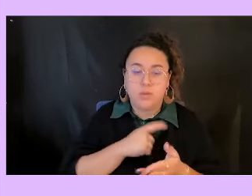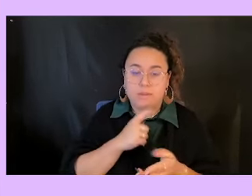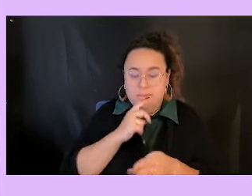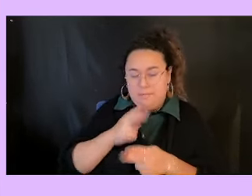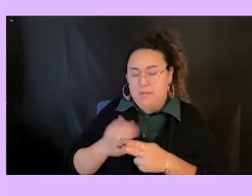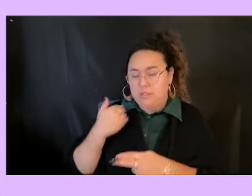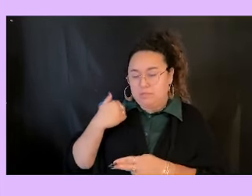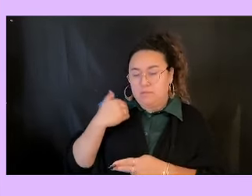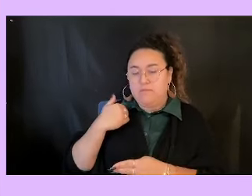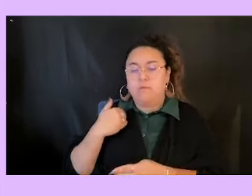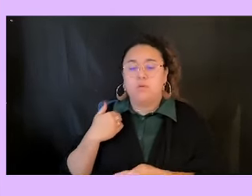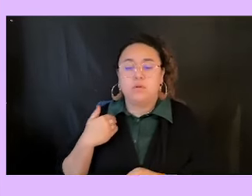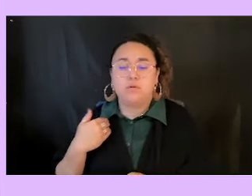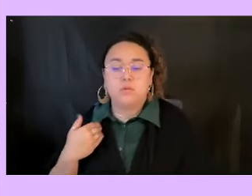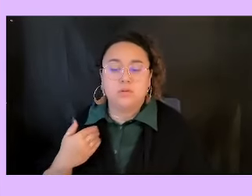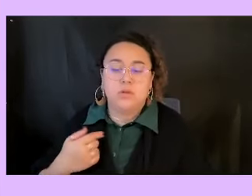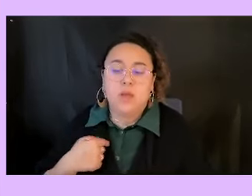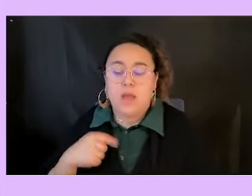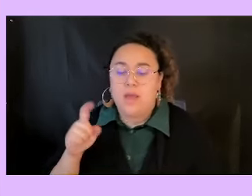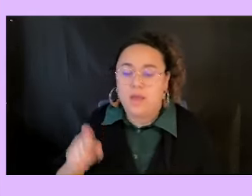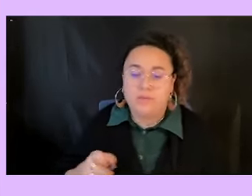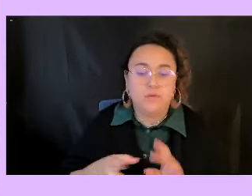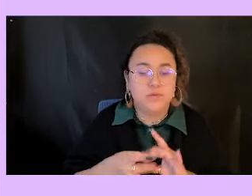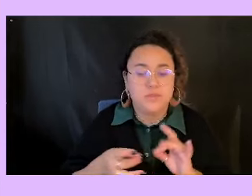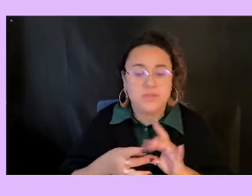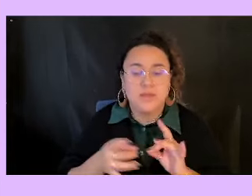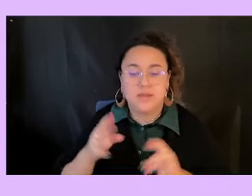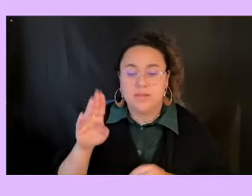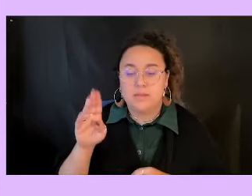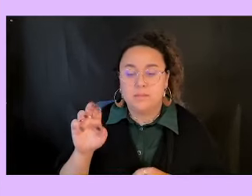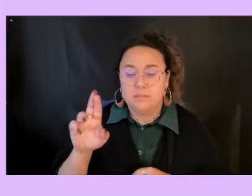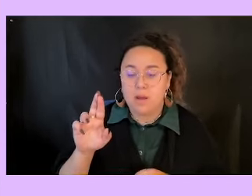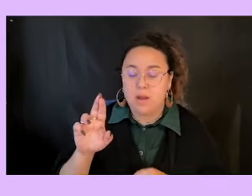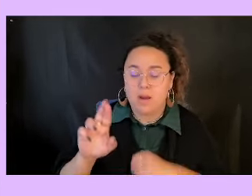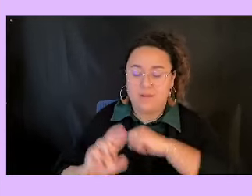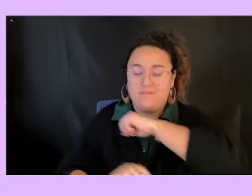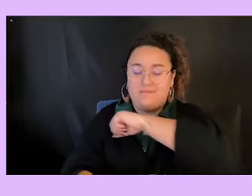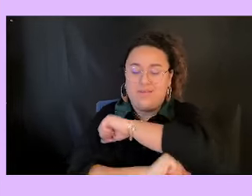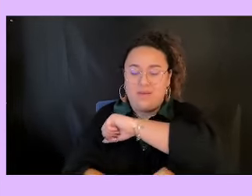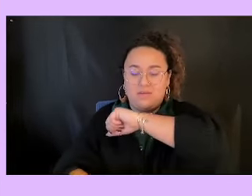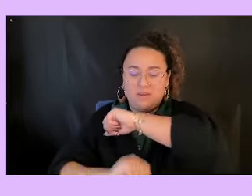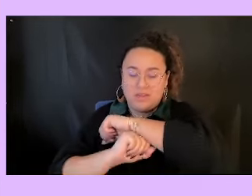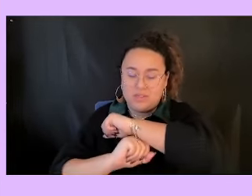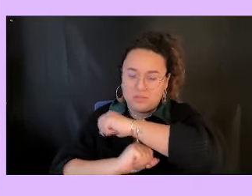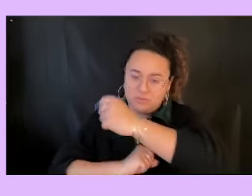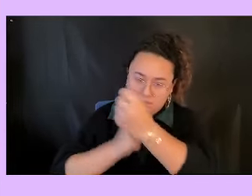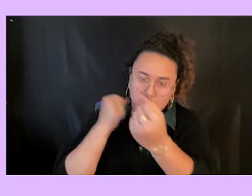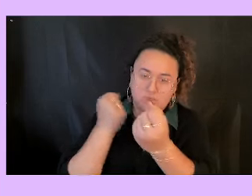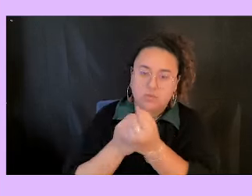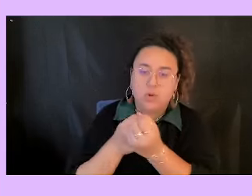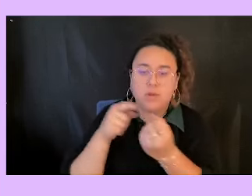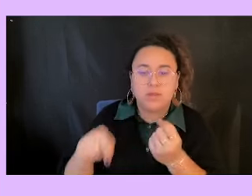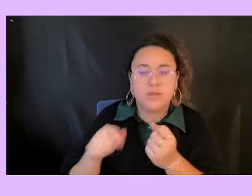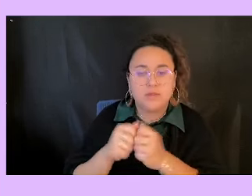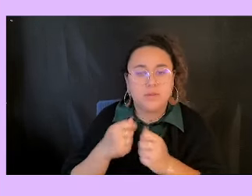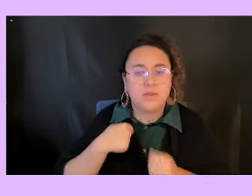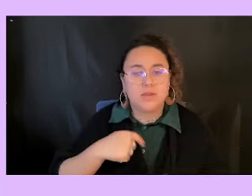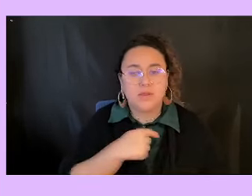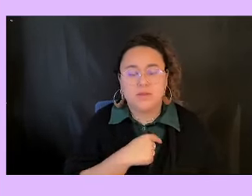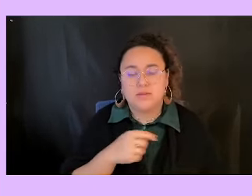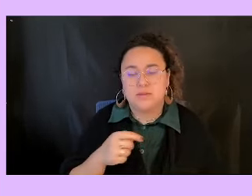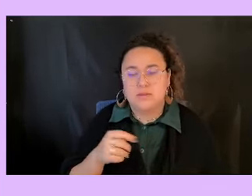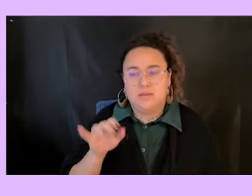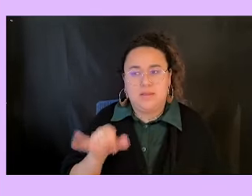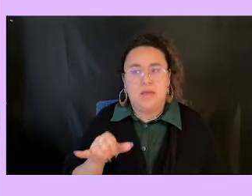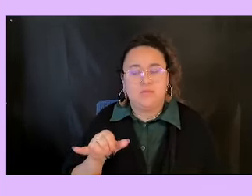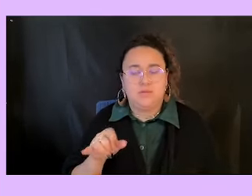but I have to say, you know, the Bar Foundation got underneath this initiative with us in a way that made it really